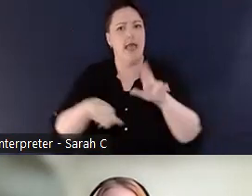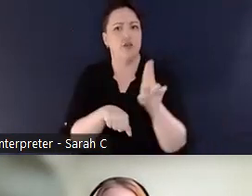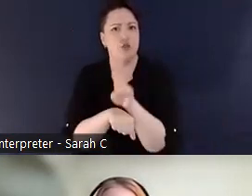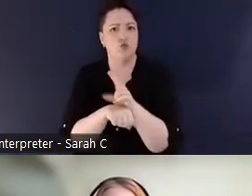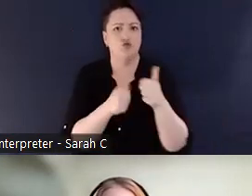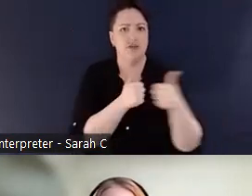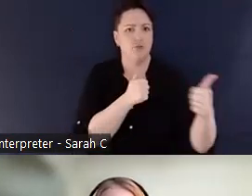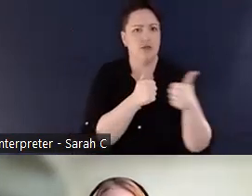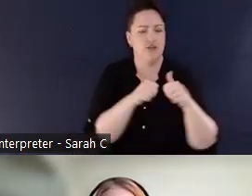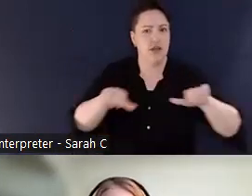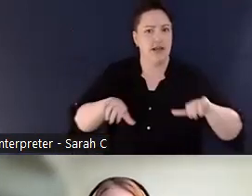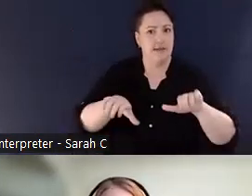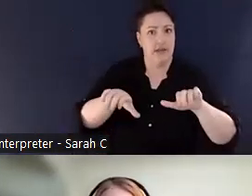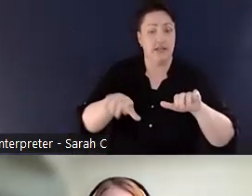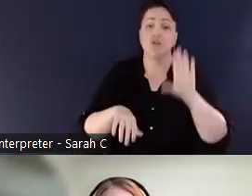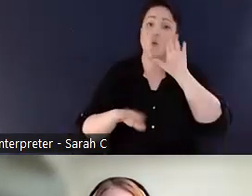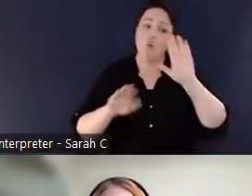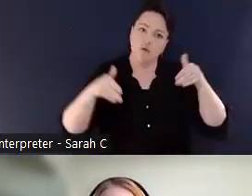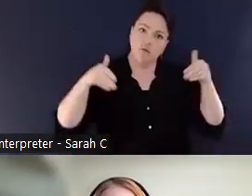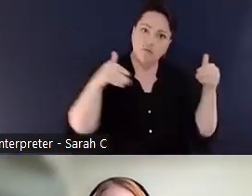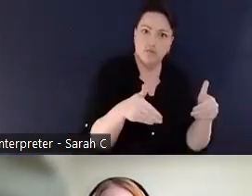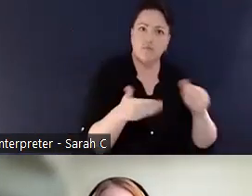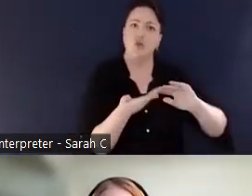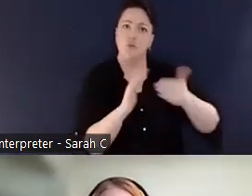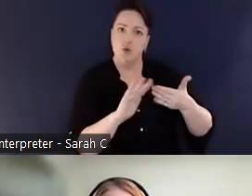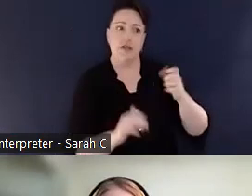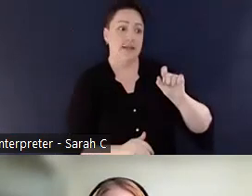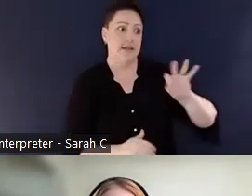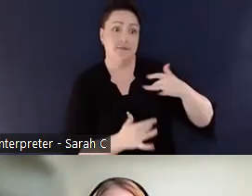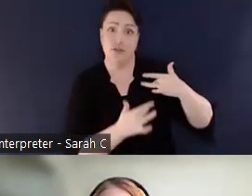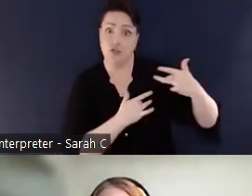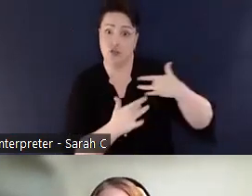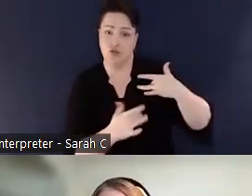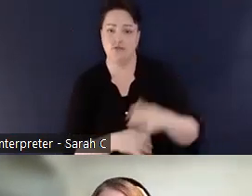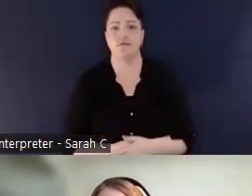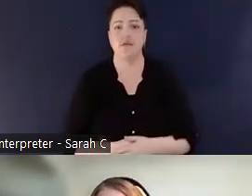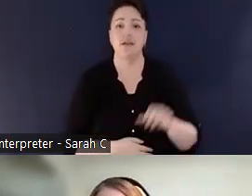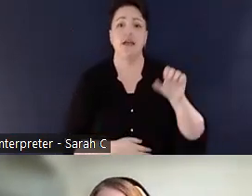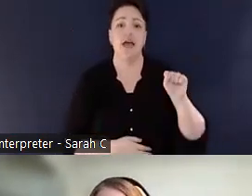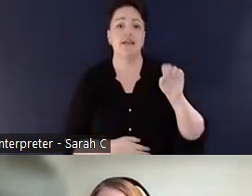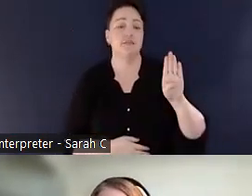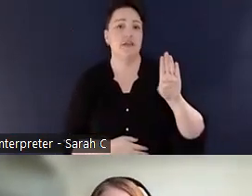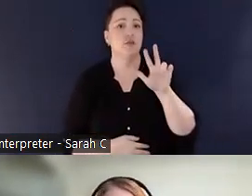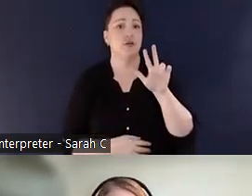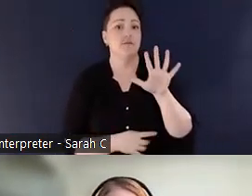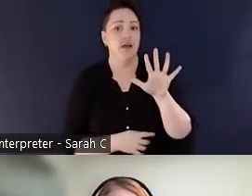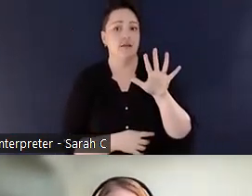prioritize efforts in communities of concern and SB 535 disadvantaged communities.